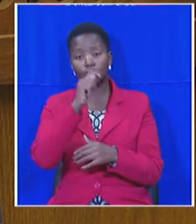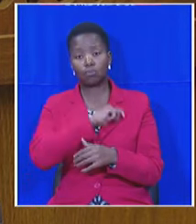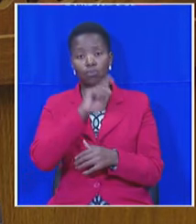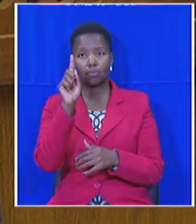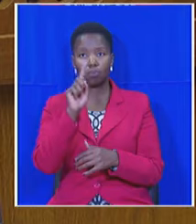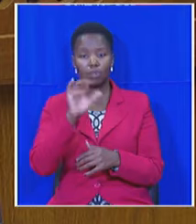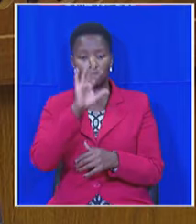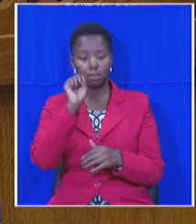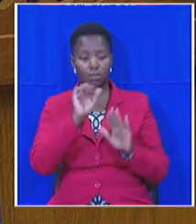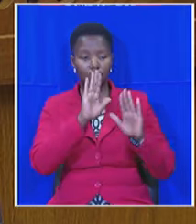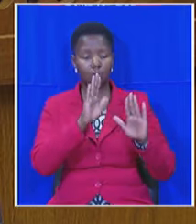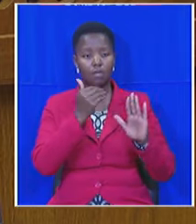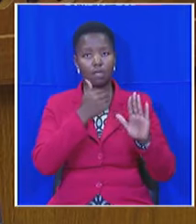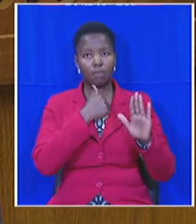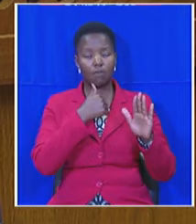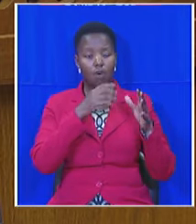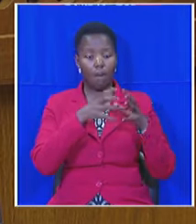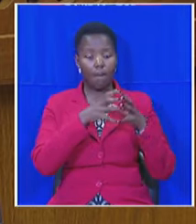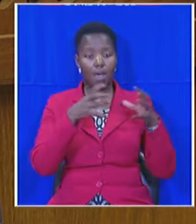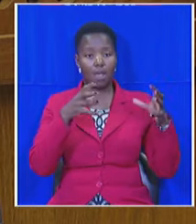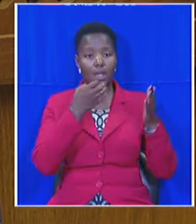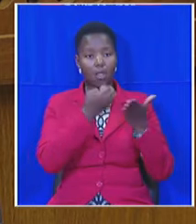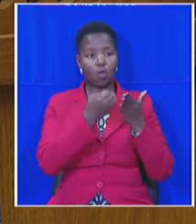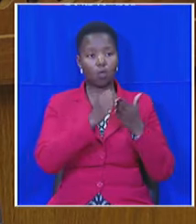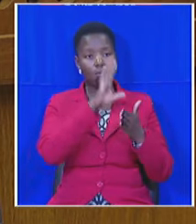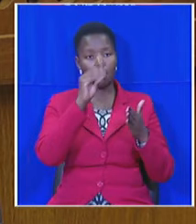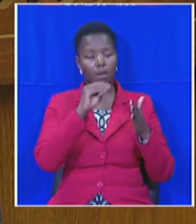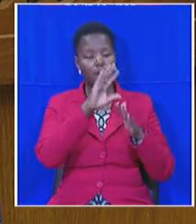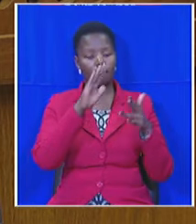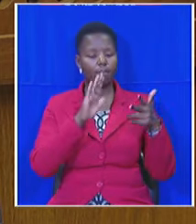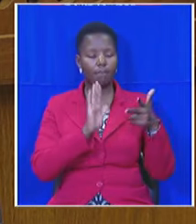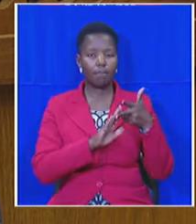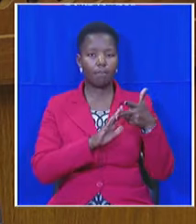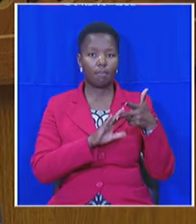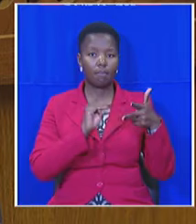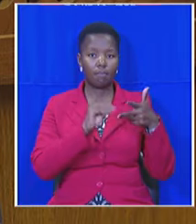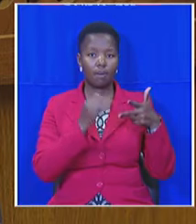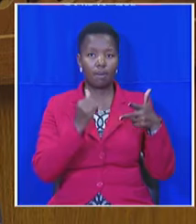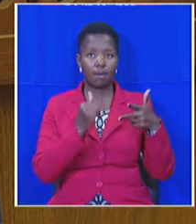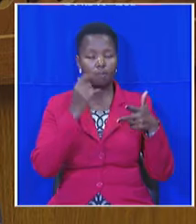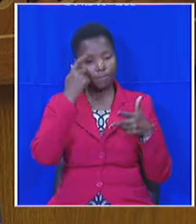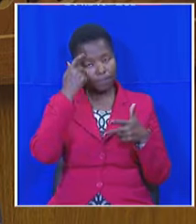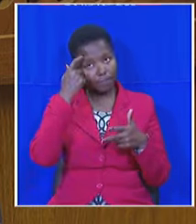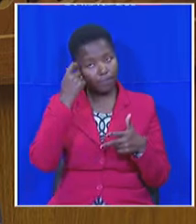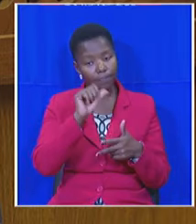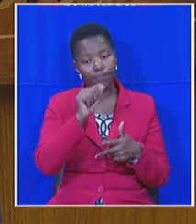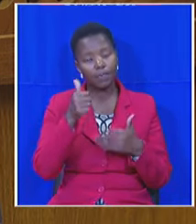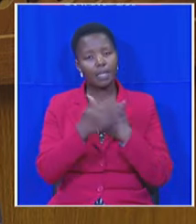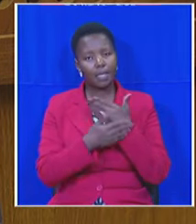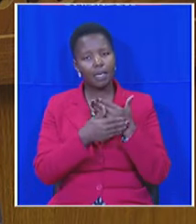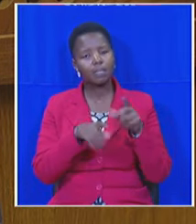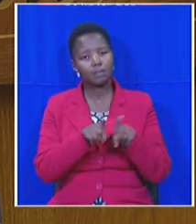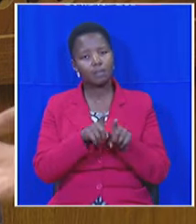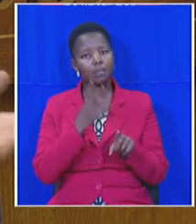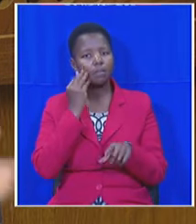has slid from the largest economy in Africa to the 3rd largest. Our neighbours have all faced similar challenges, yet they have